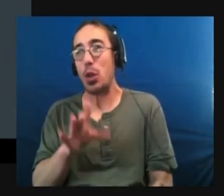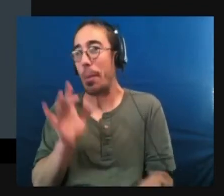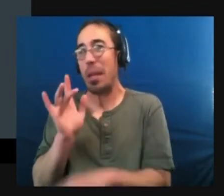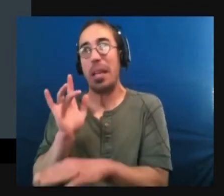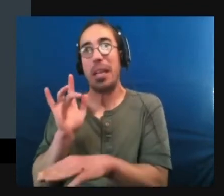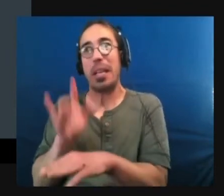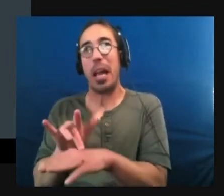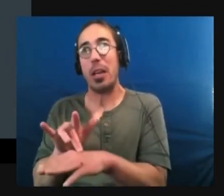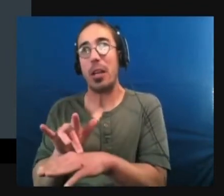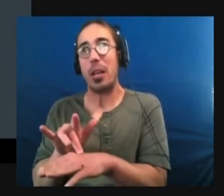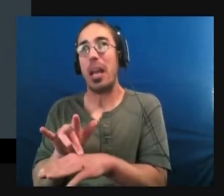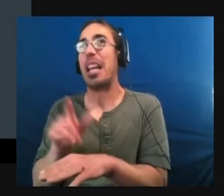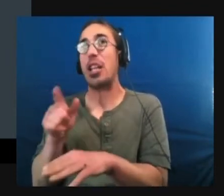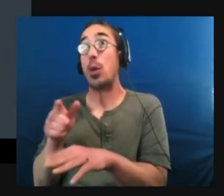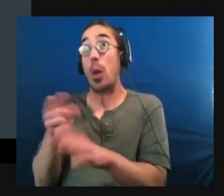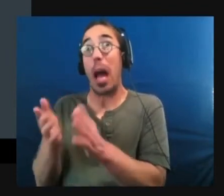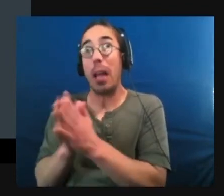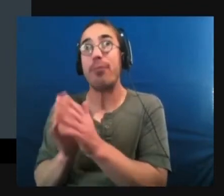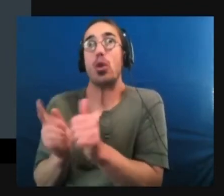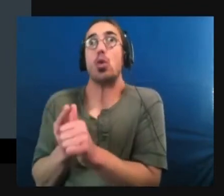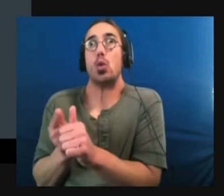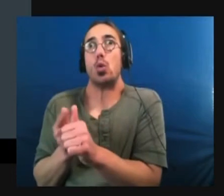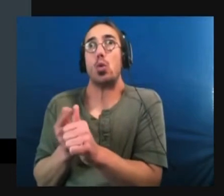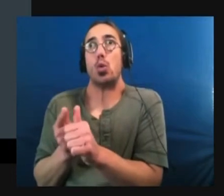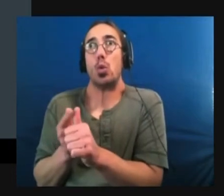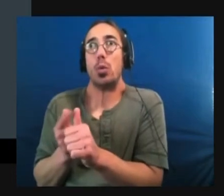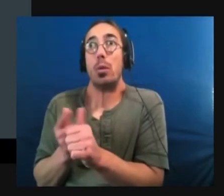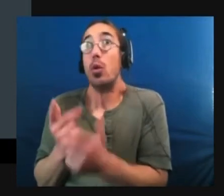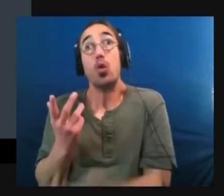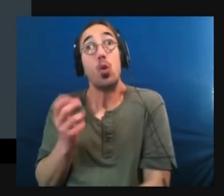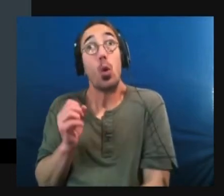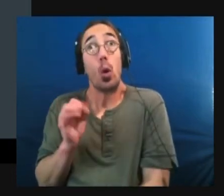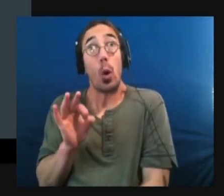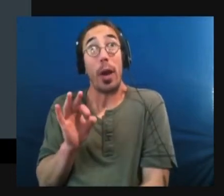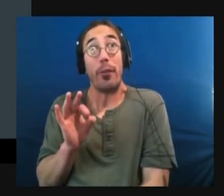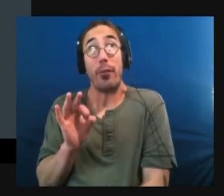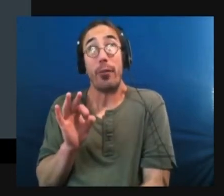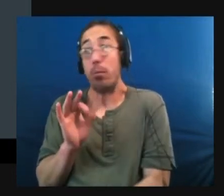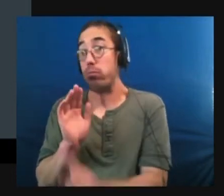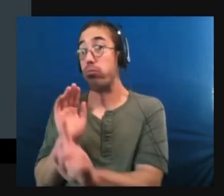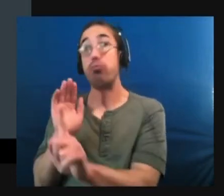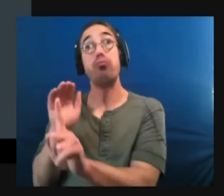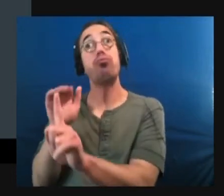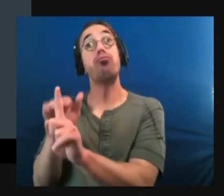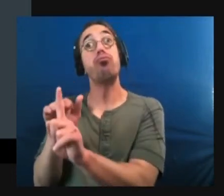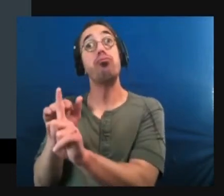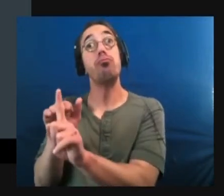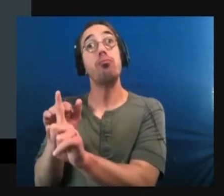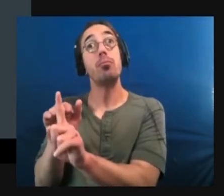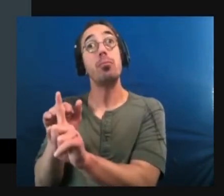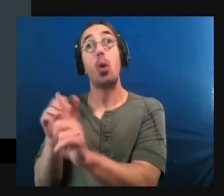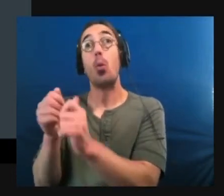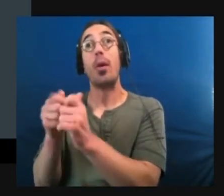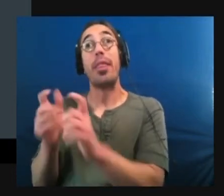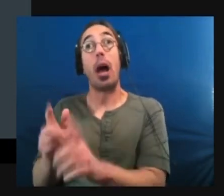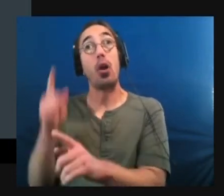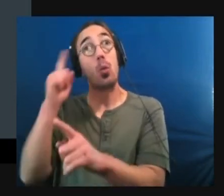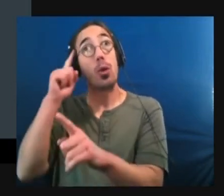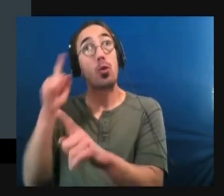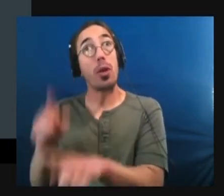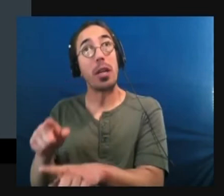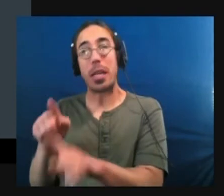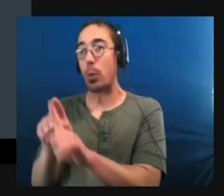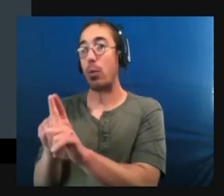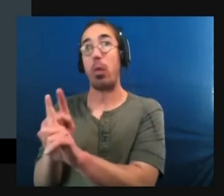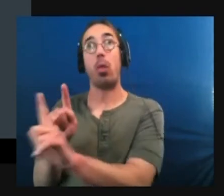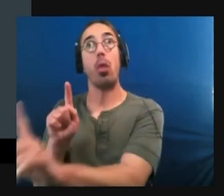consent. And so if I were to put my hand on his back without his consent, he would move away from me and